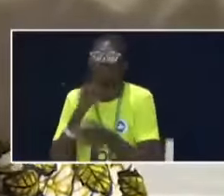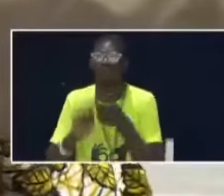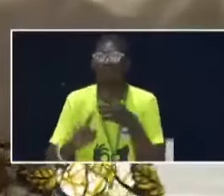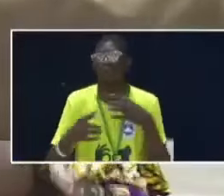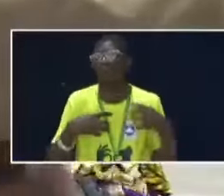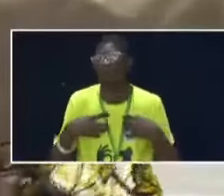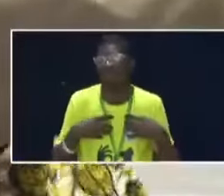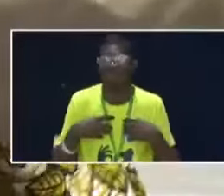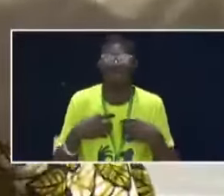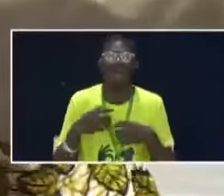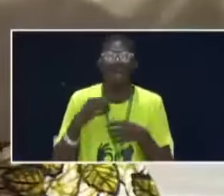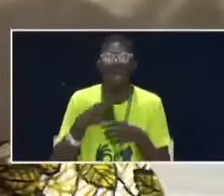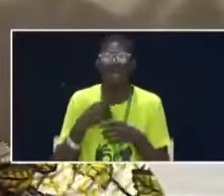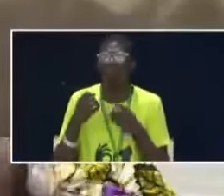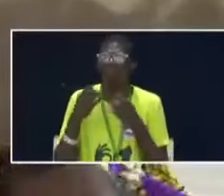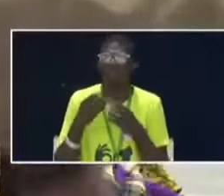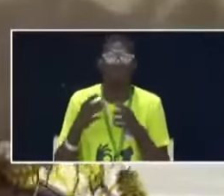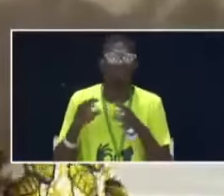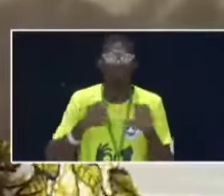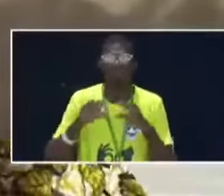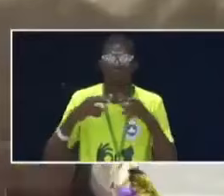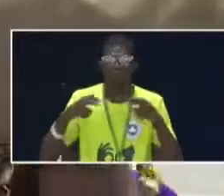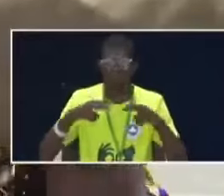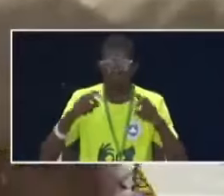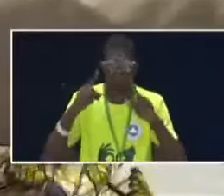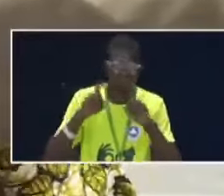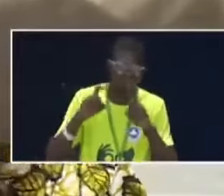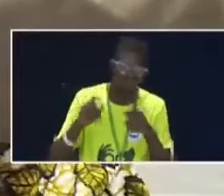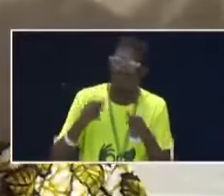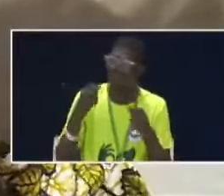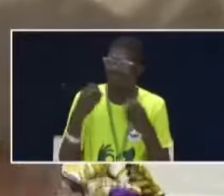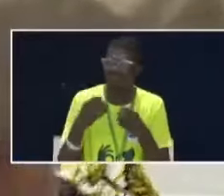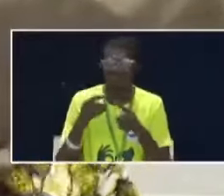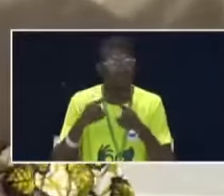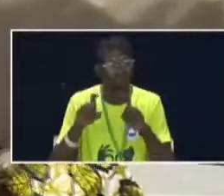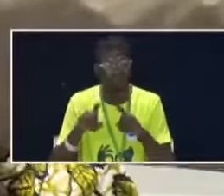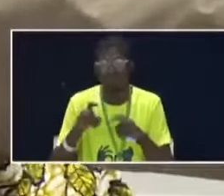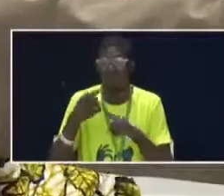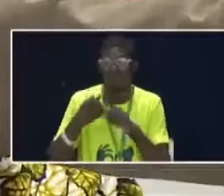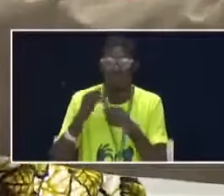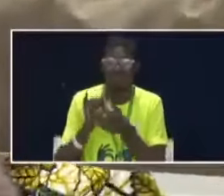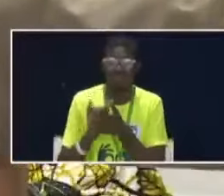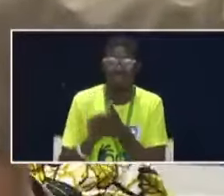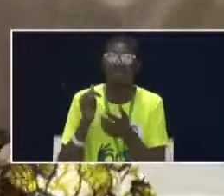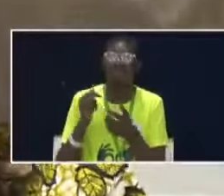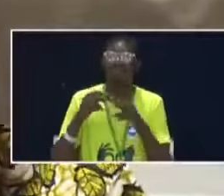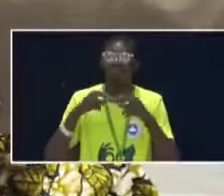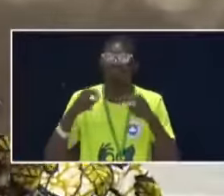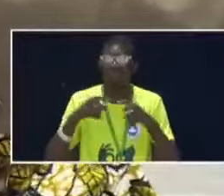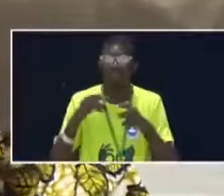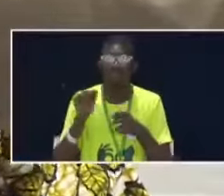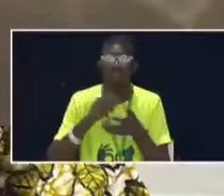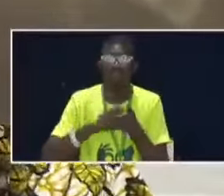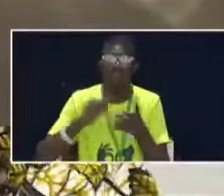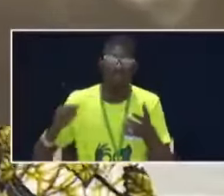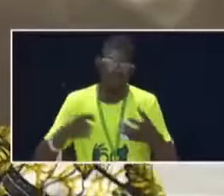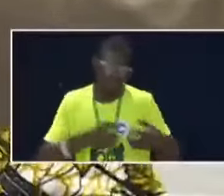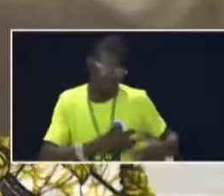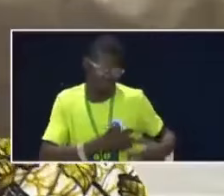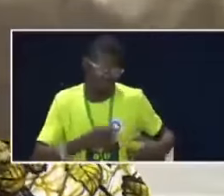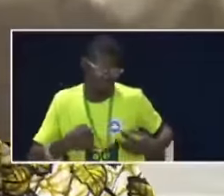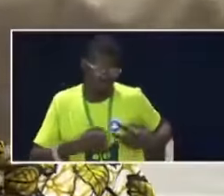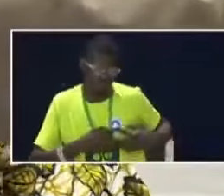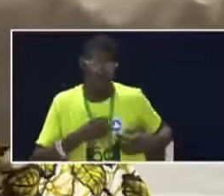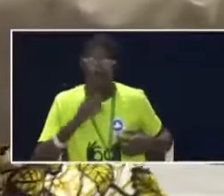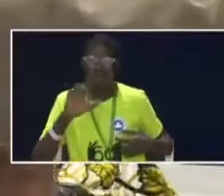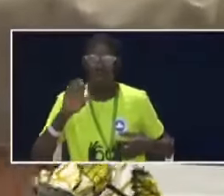complain. I did so many tests, mammogram, biopsy. From that biopsy, they removed the lump. They said that